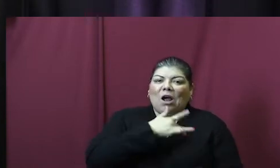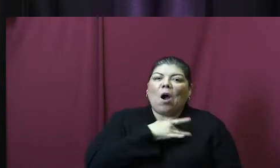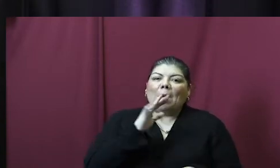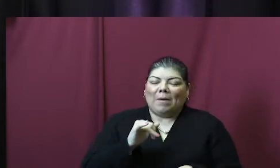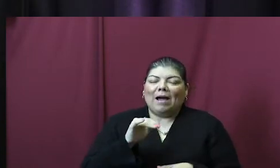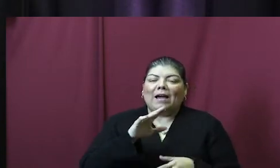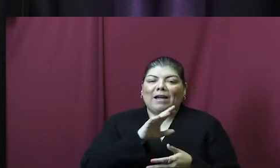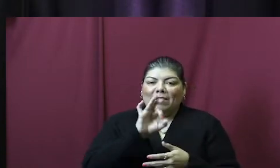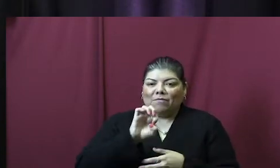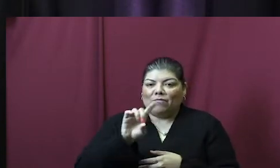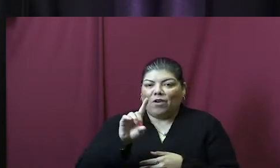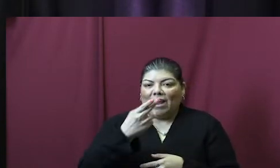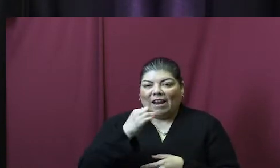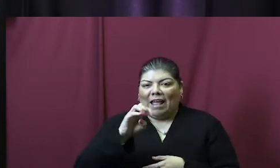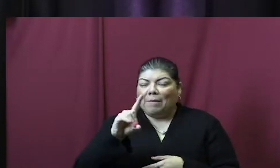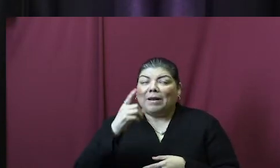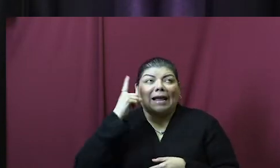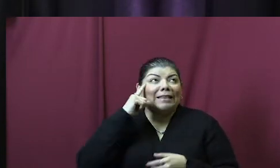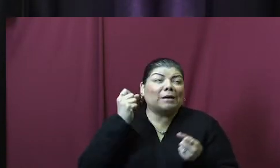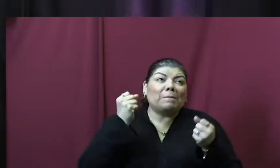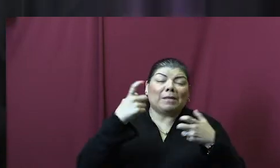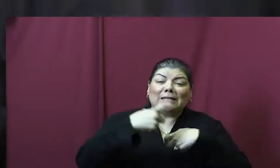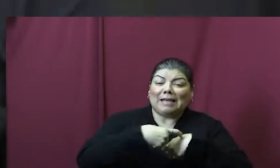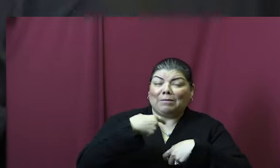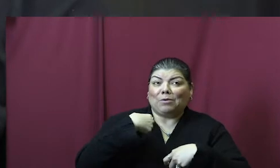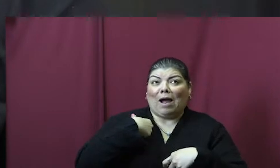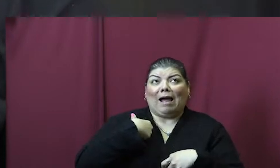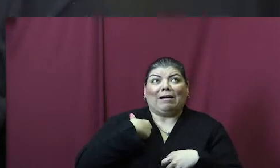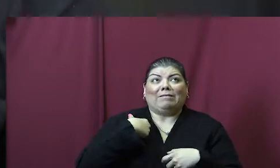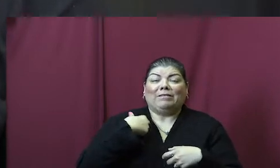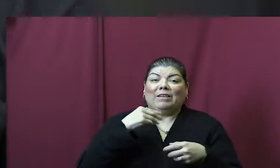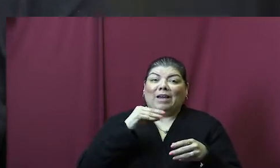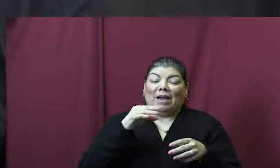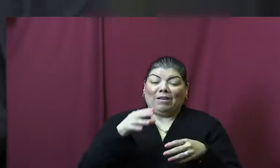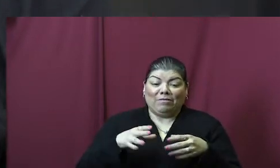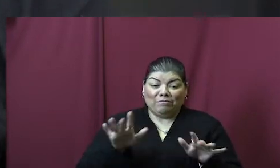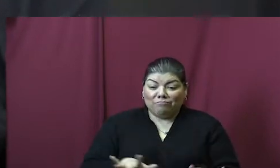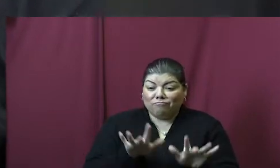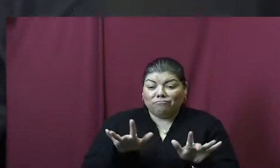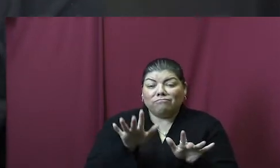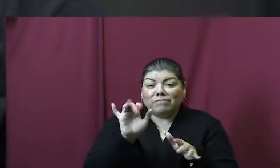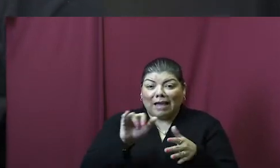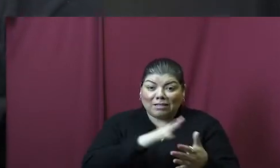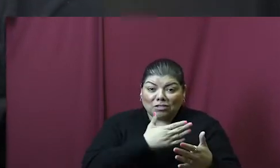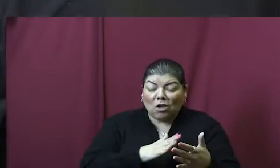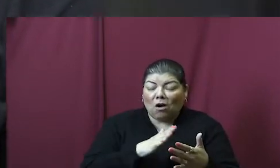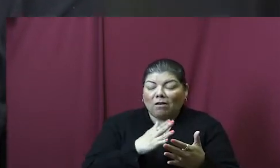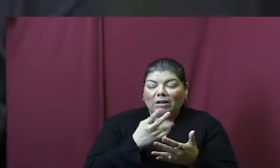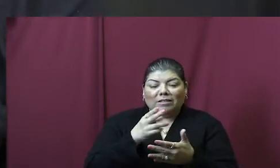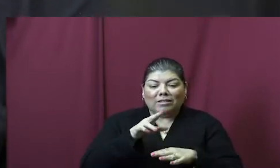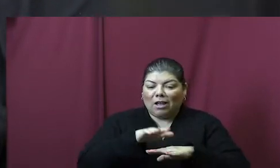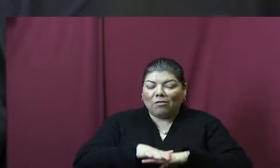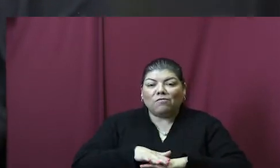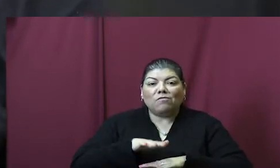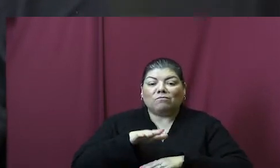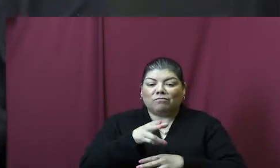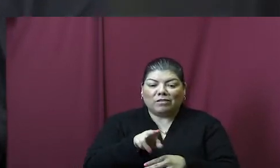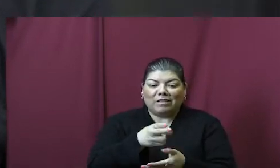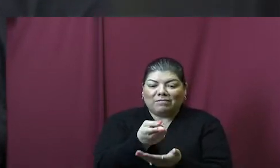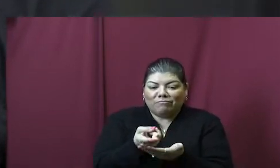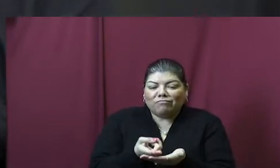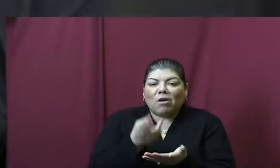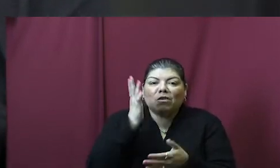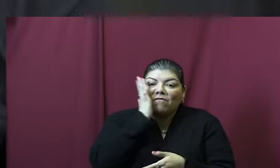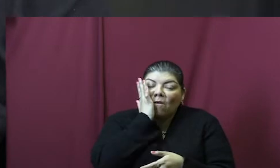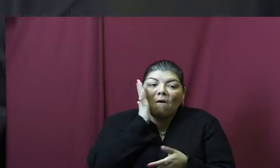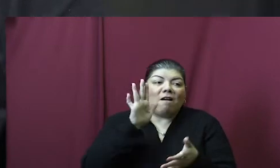Clean Heart by Fred Hammond. As I said, I can think of so many times where I have put that song on and just laid in the floor and